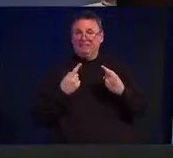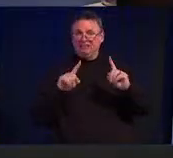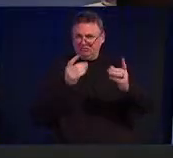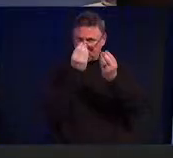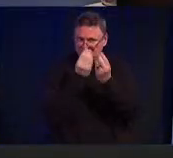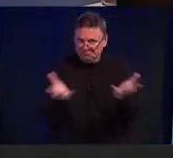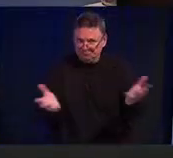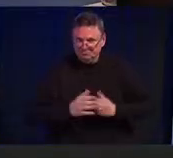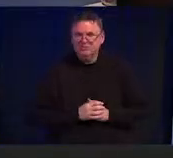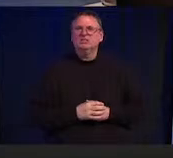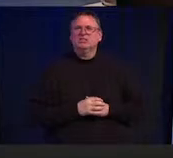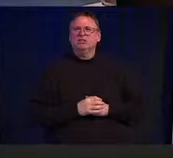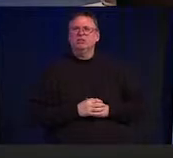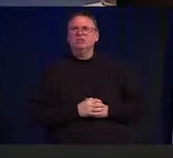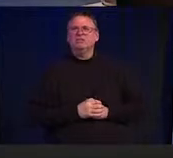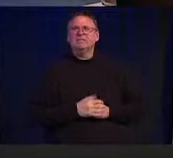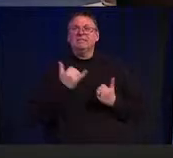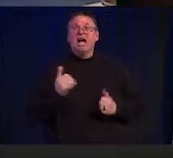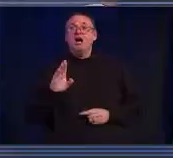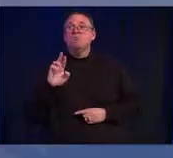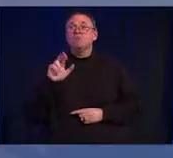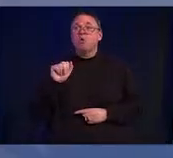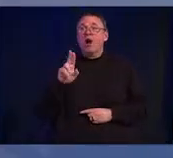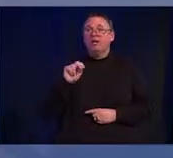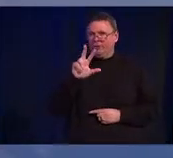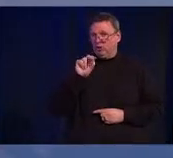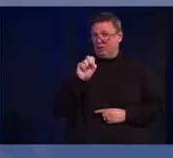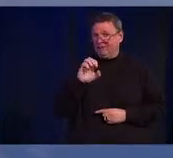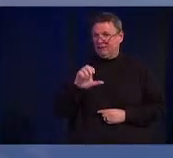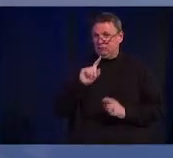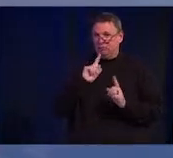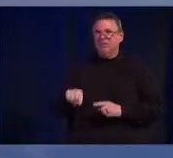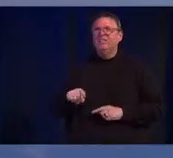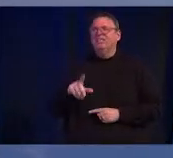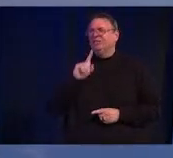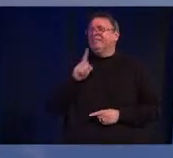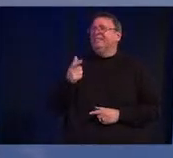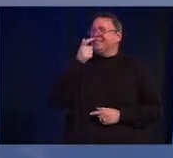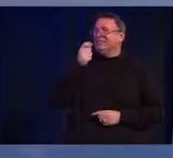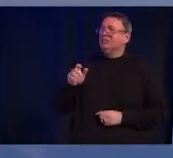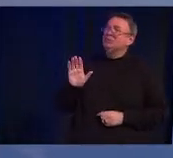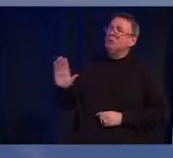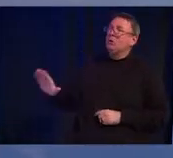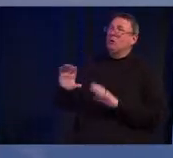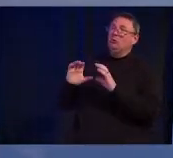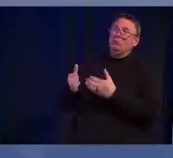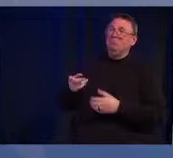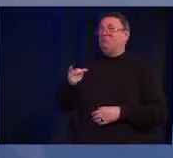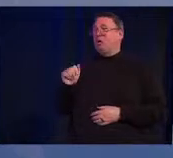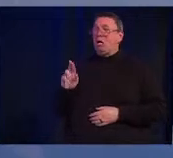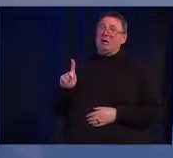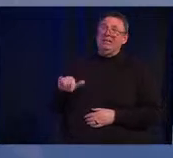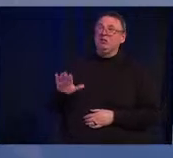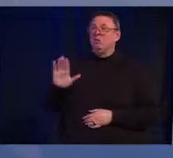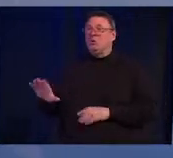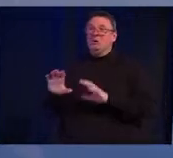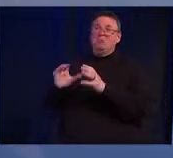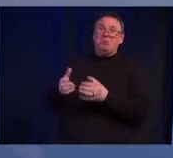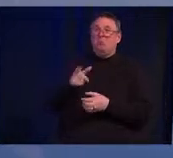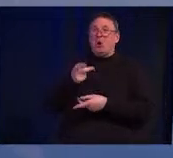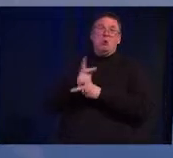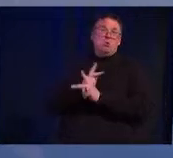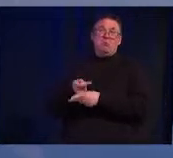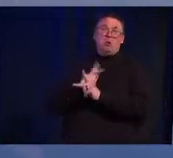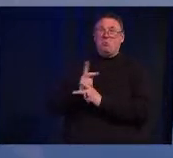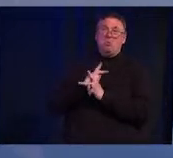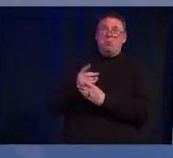Mr. Braun, you have 30 seconds for rebuttal. Well, that's interesting when her party has been the party that's been borrowing and